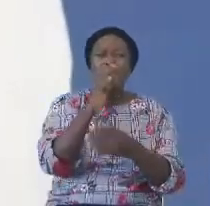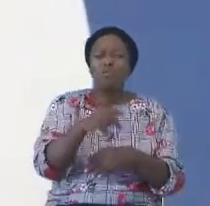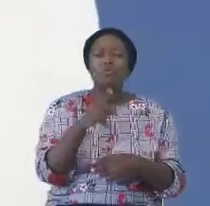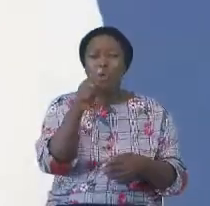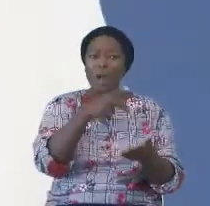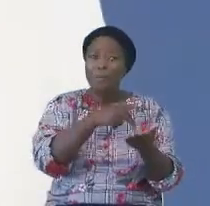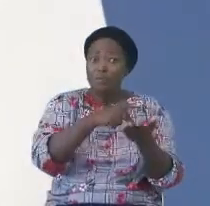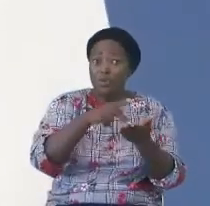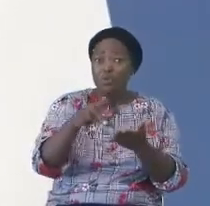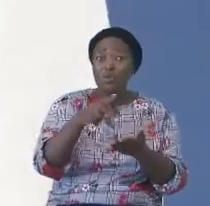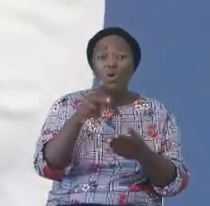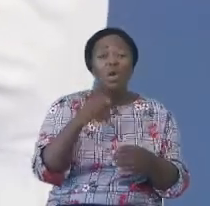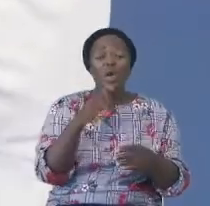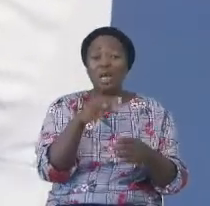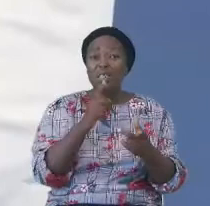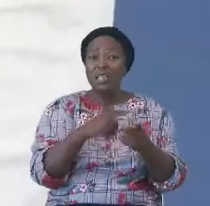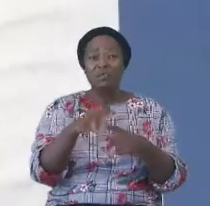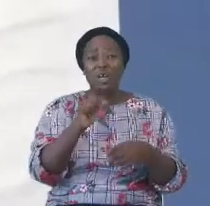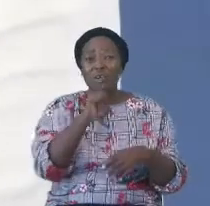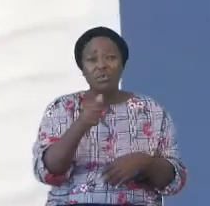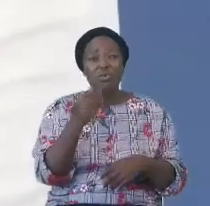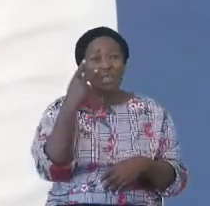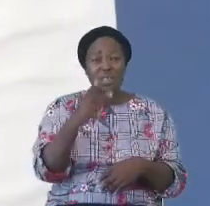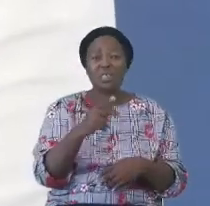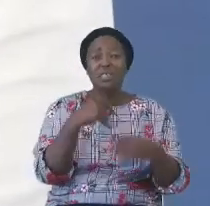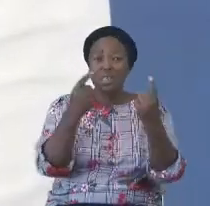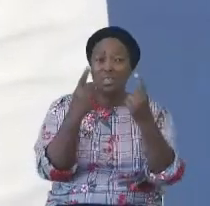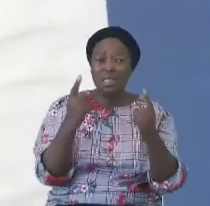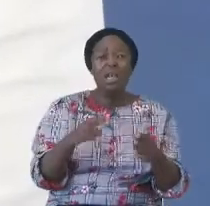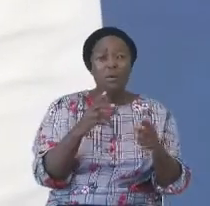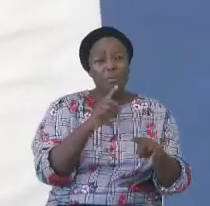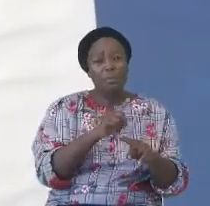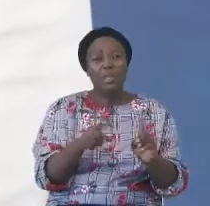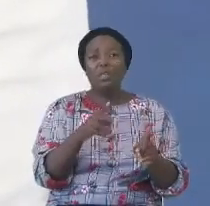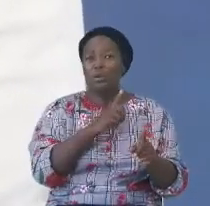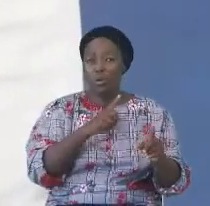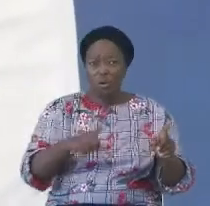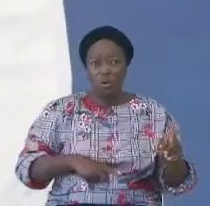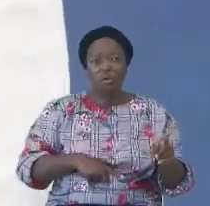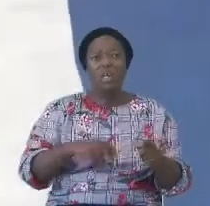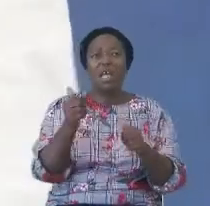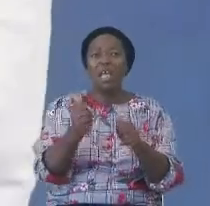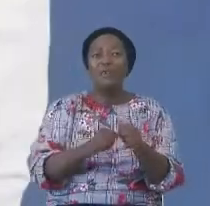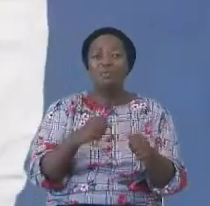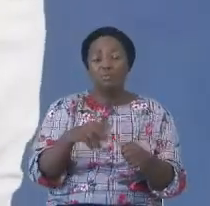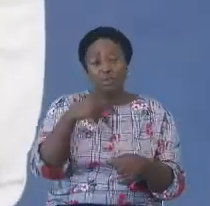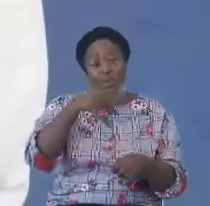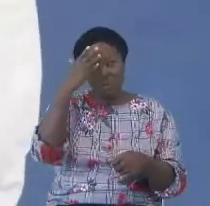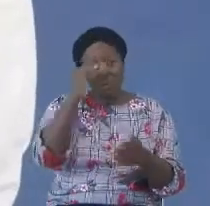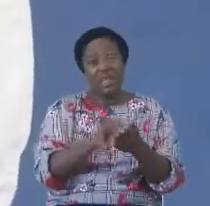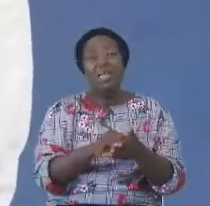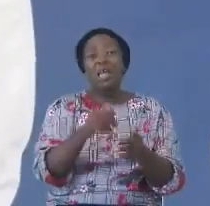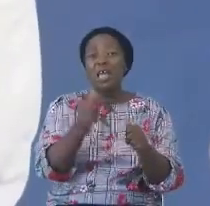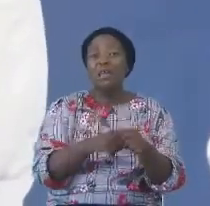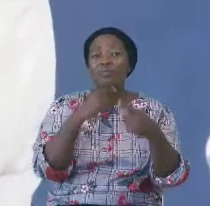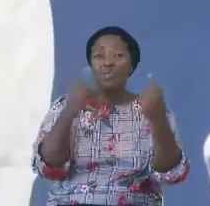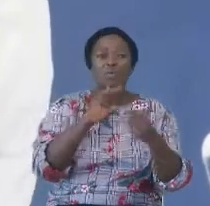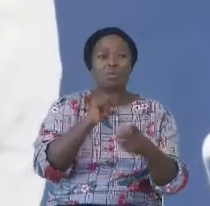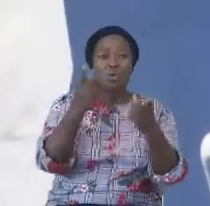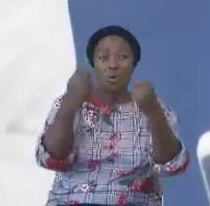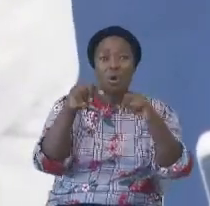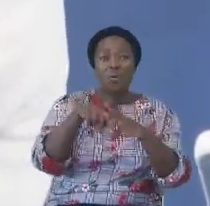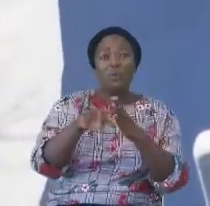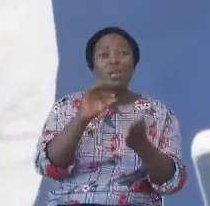and he said, my Father, I know that you are purer eyes than to behold iniquity, and every